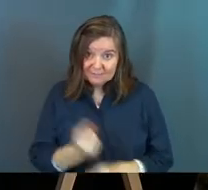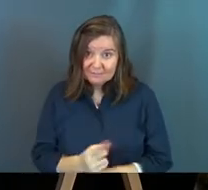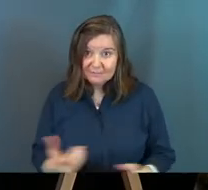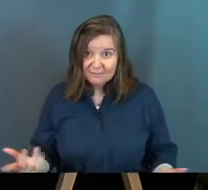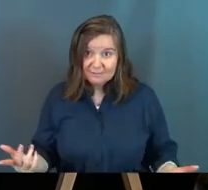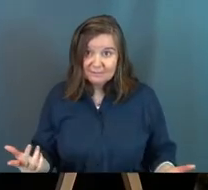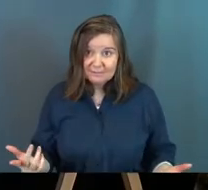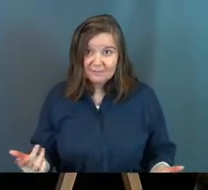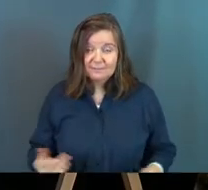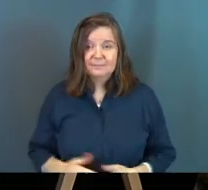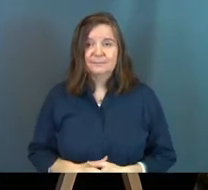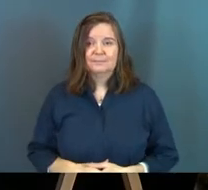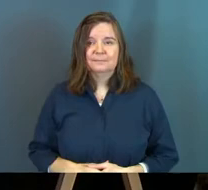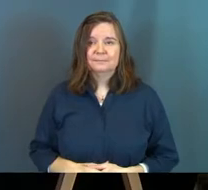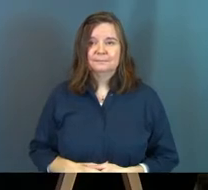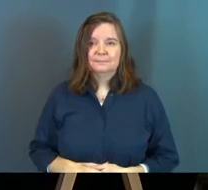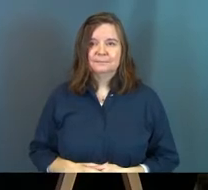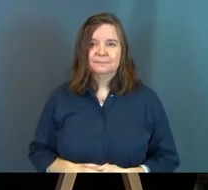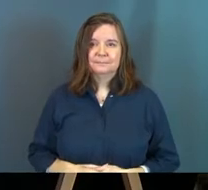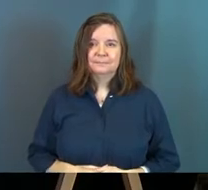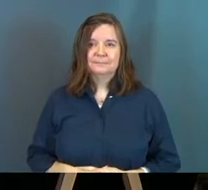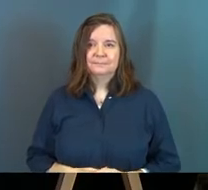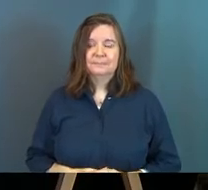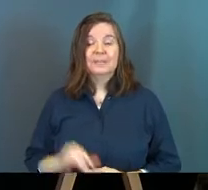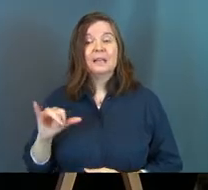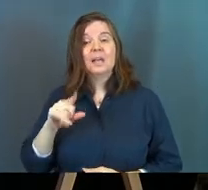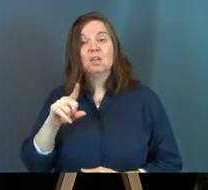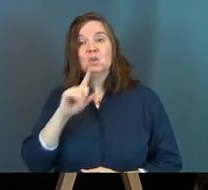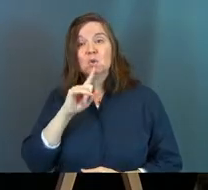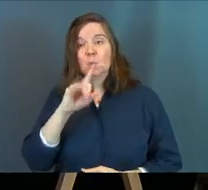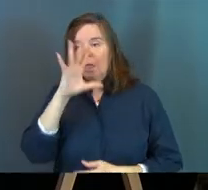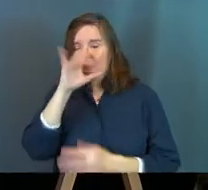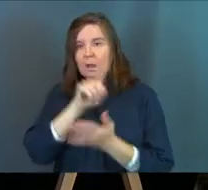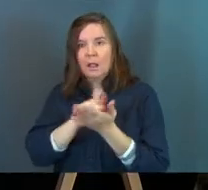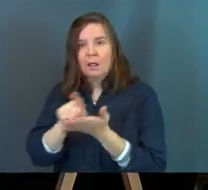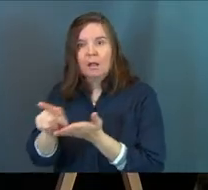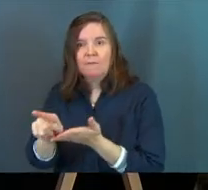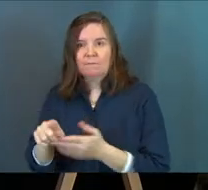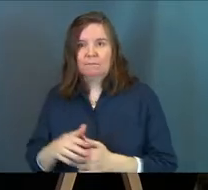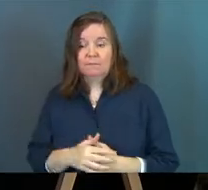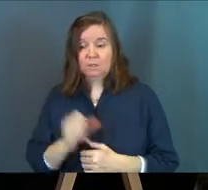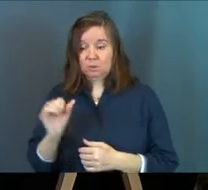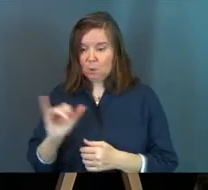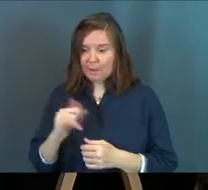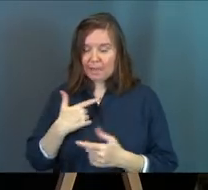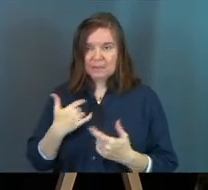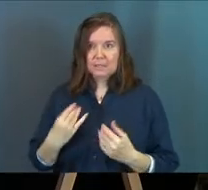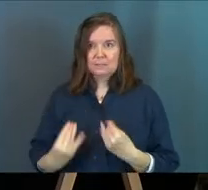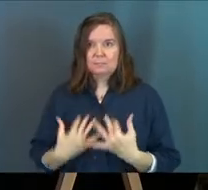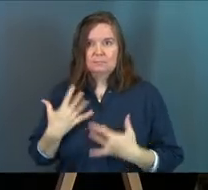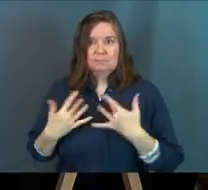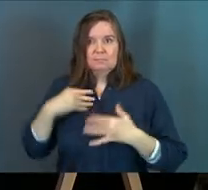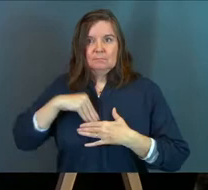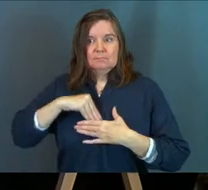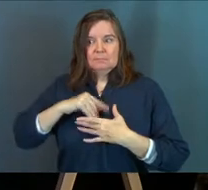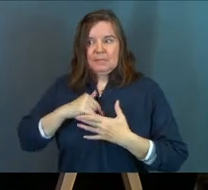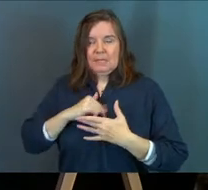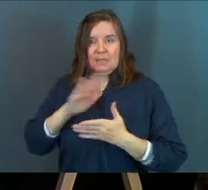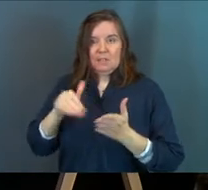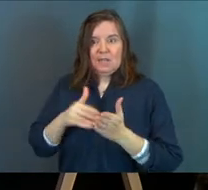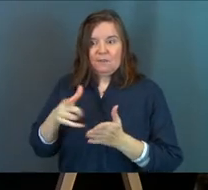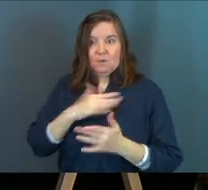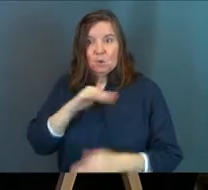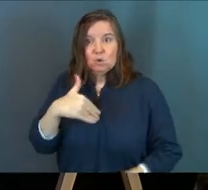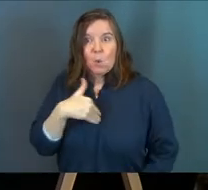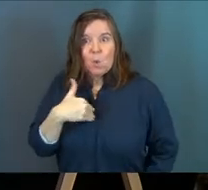Like, you were in love. And so it was like this burning fire in the center